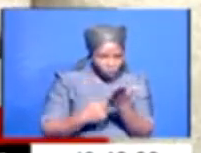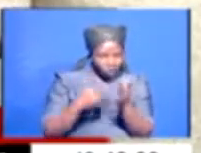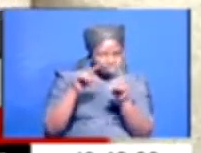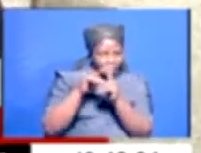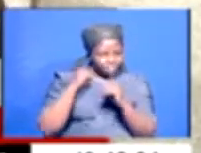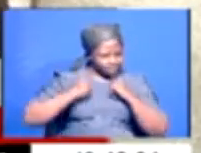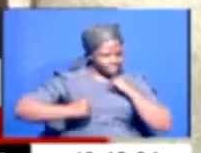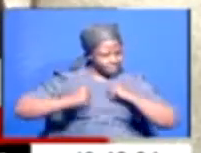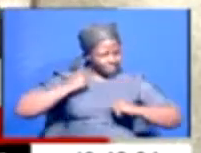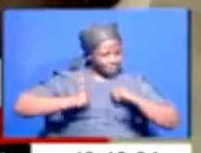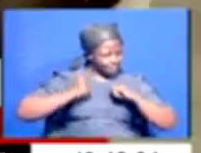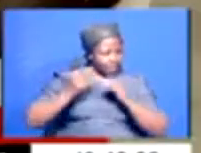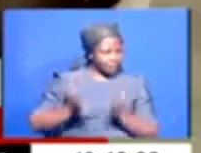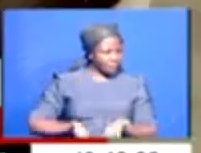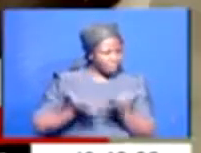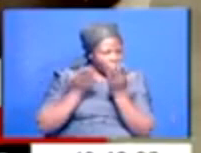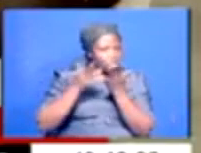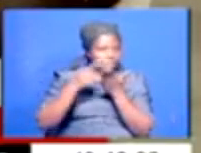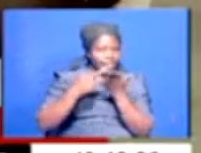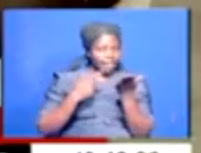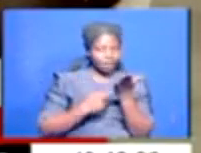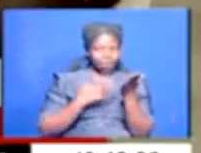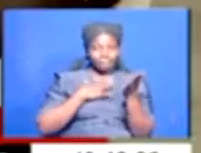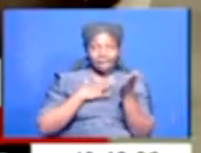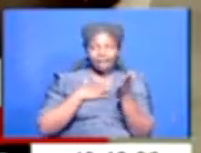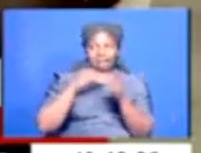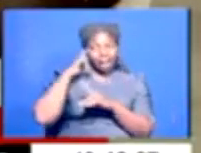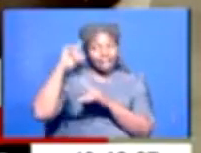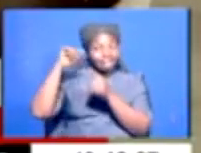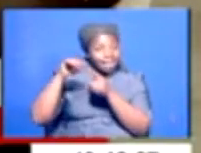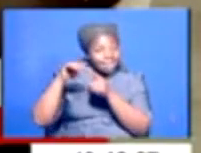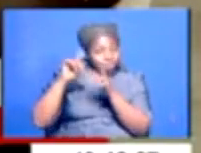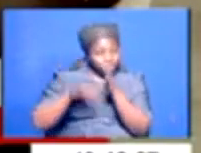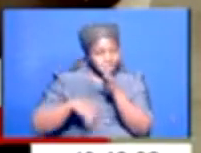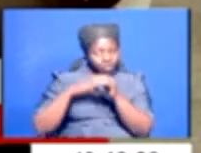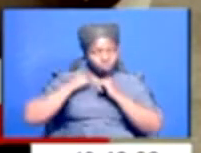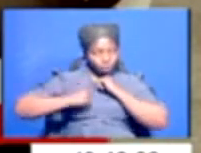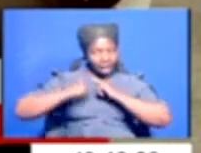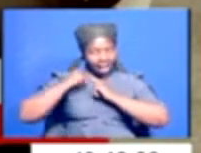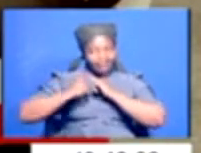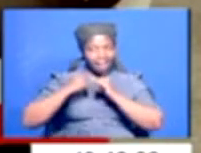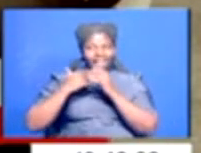Actually my target now is to run under 10.